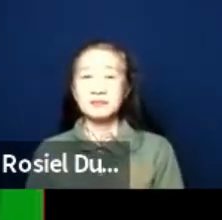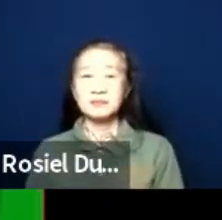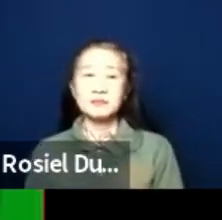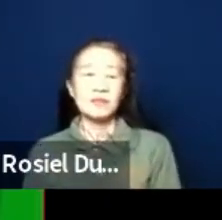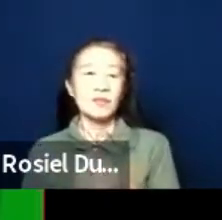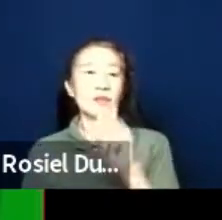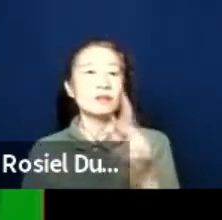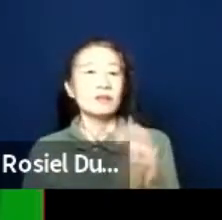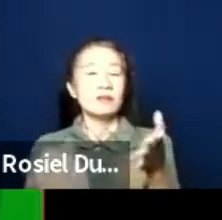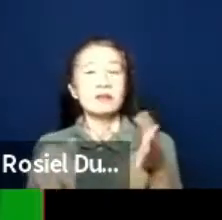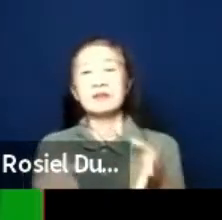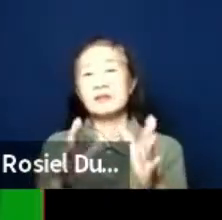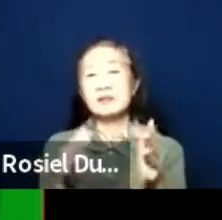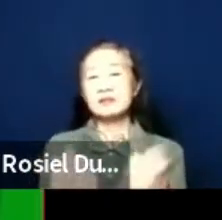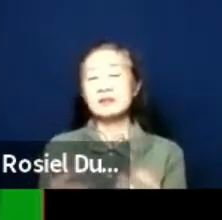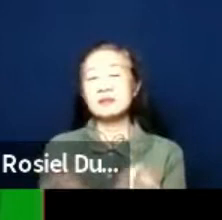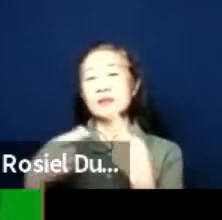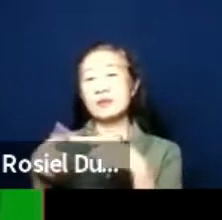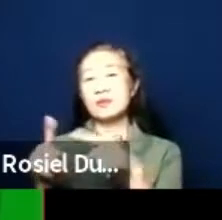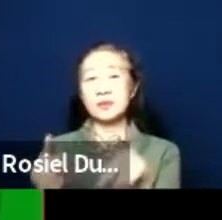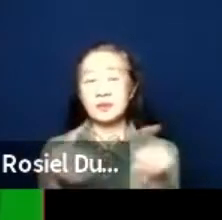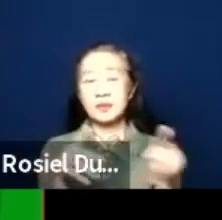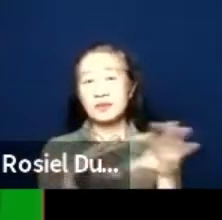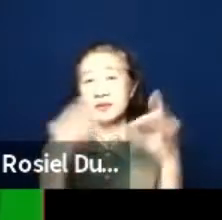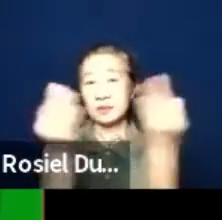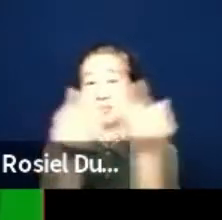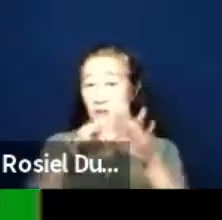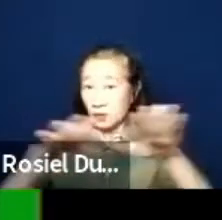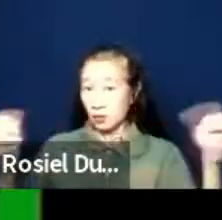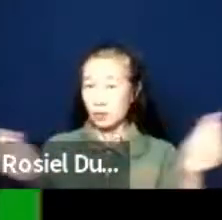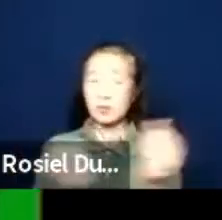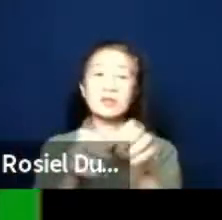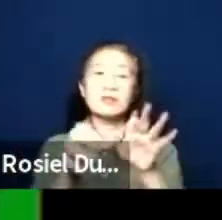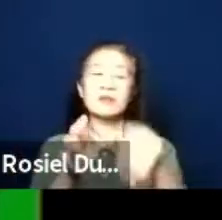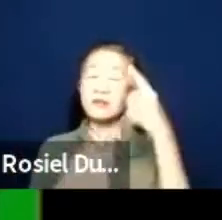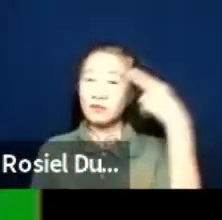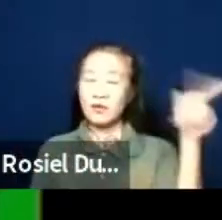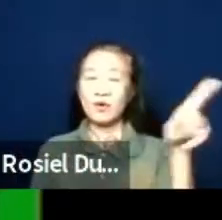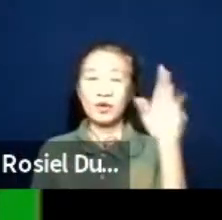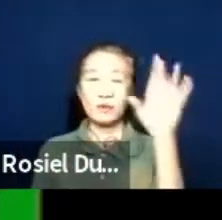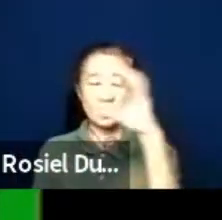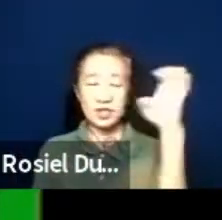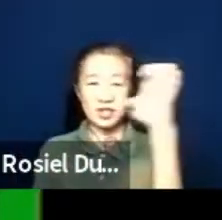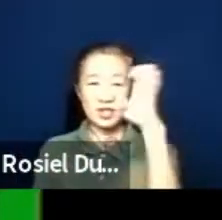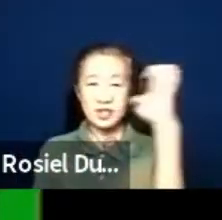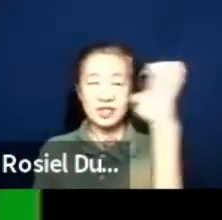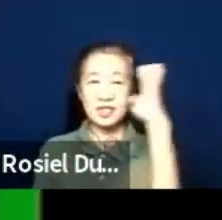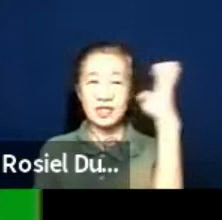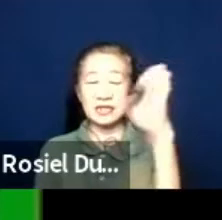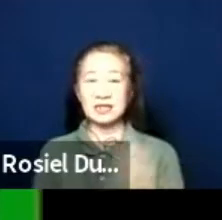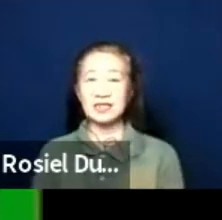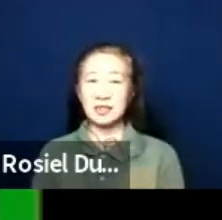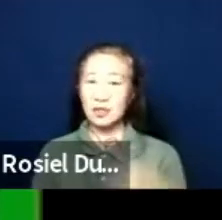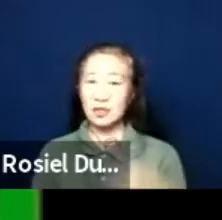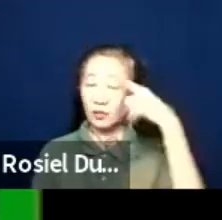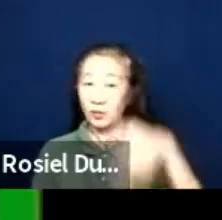Okay, now let's move on to the preparing families of children with disabilities for emergencies. For